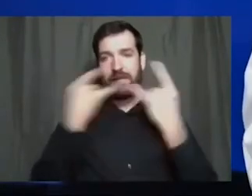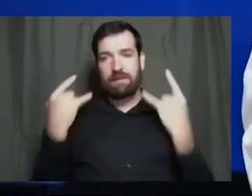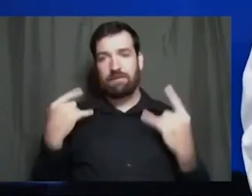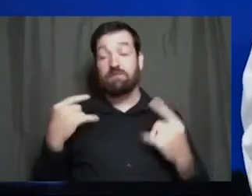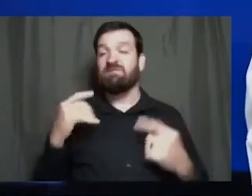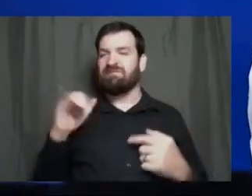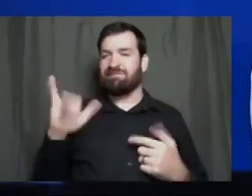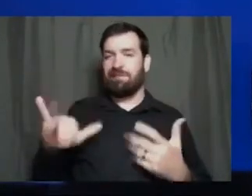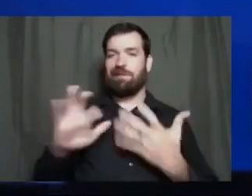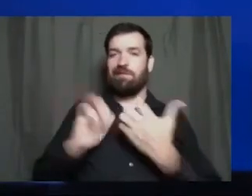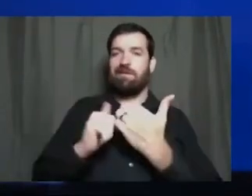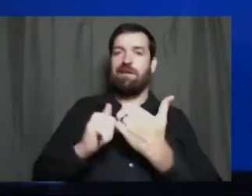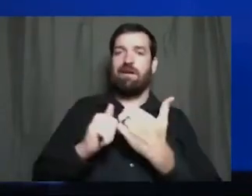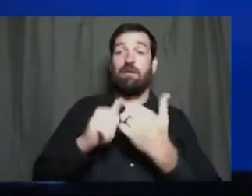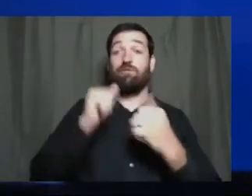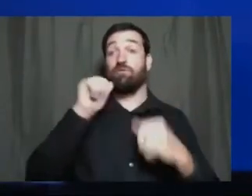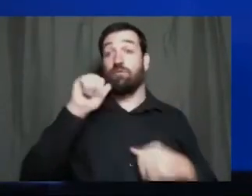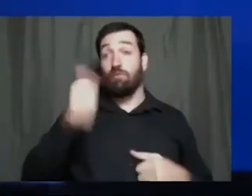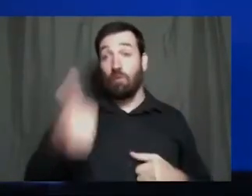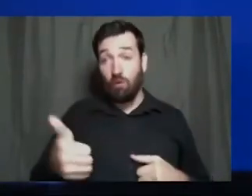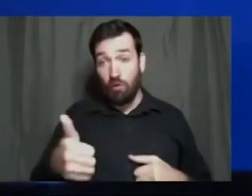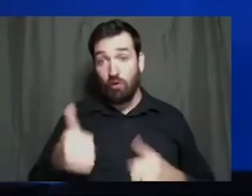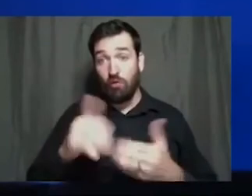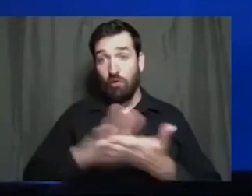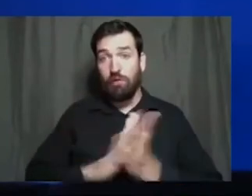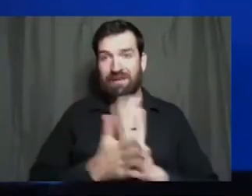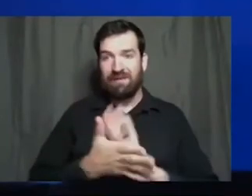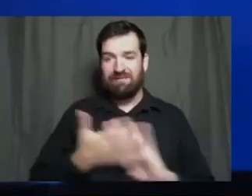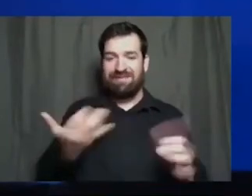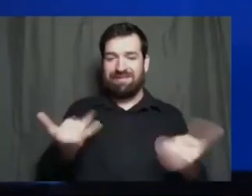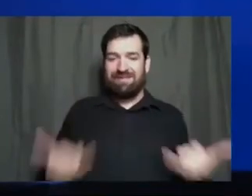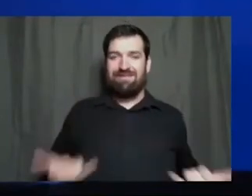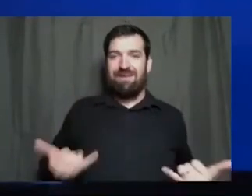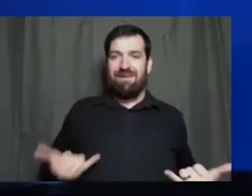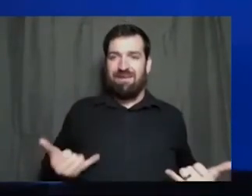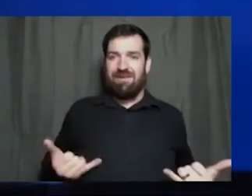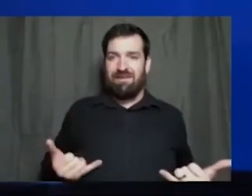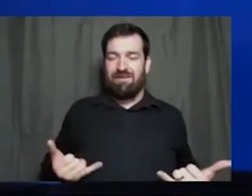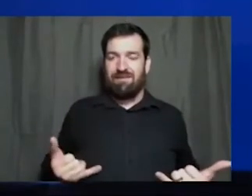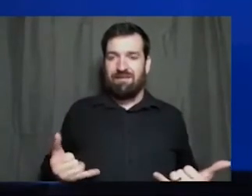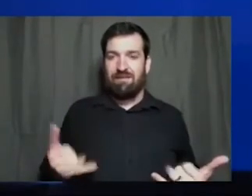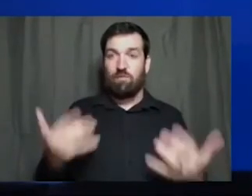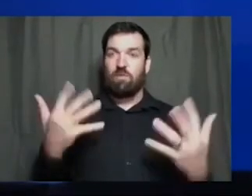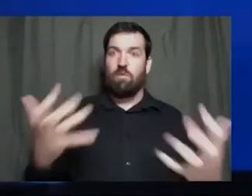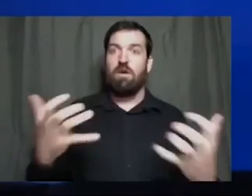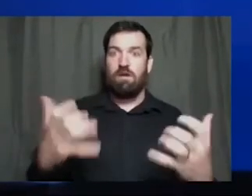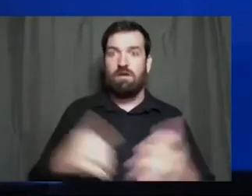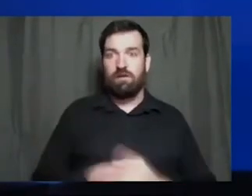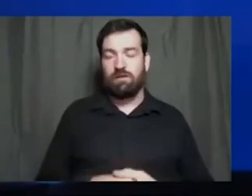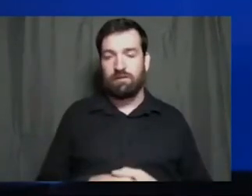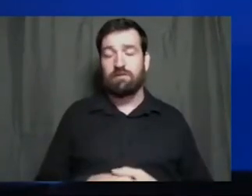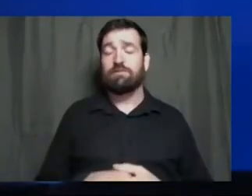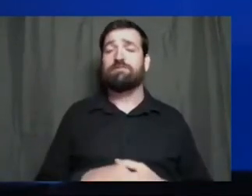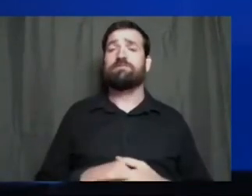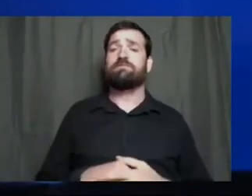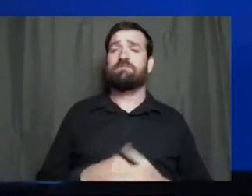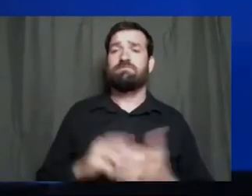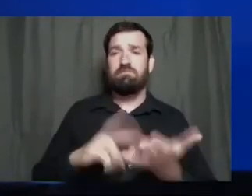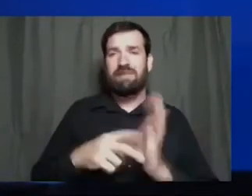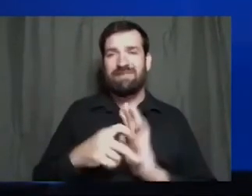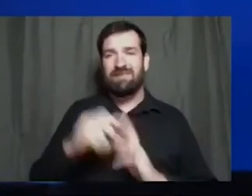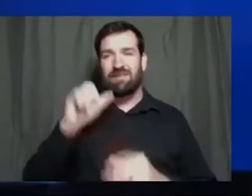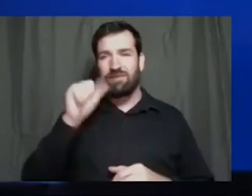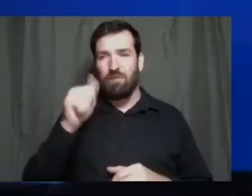tomorrow becomes the today we wanted to be in. So let's make tomorrow the today we want to aspire